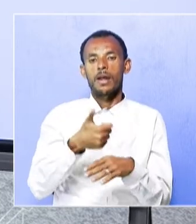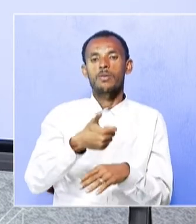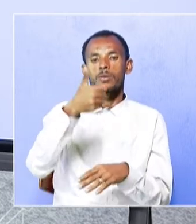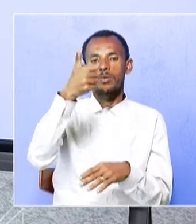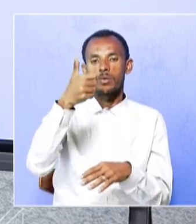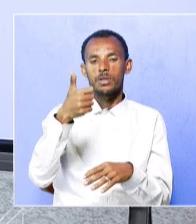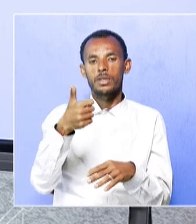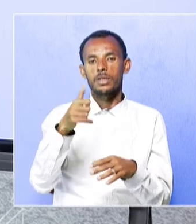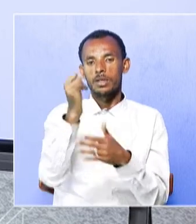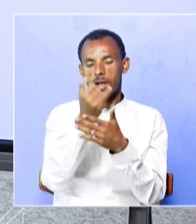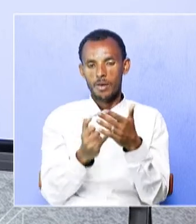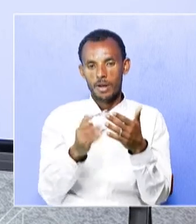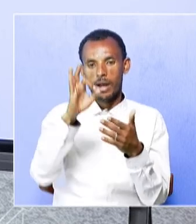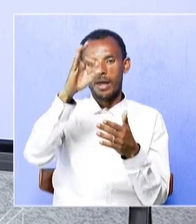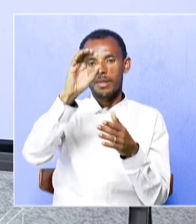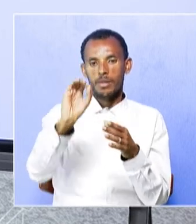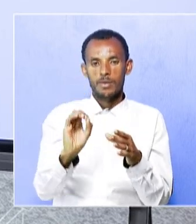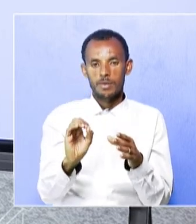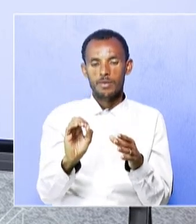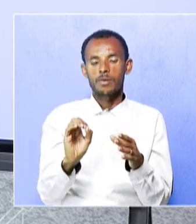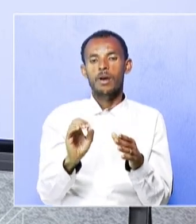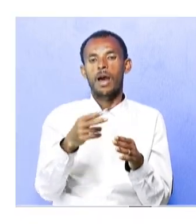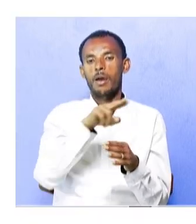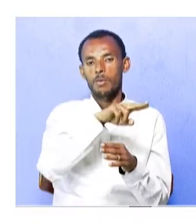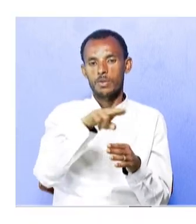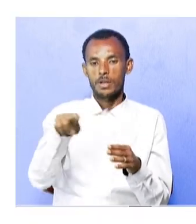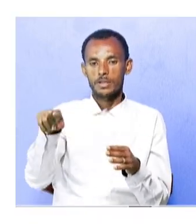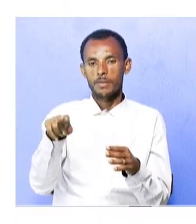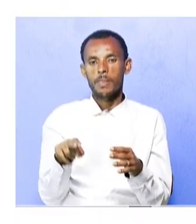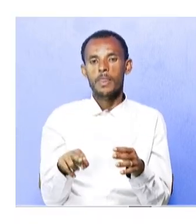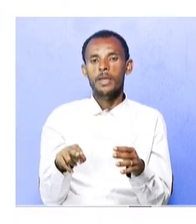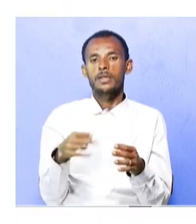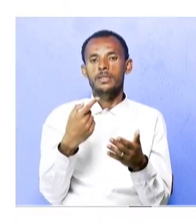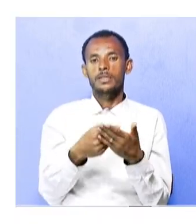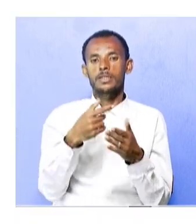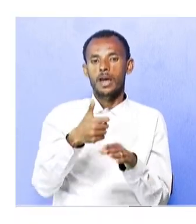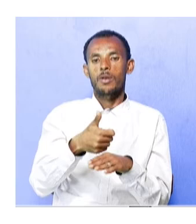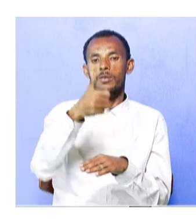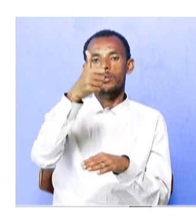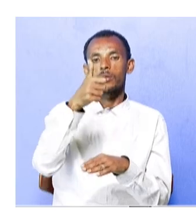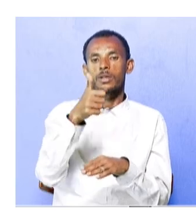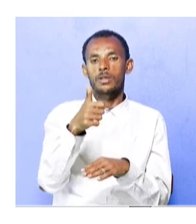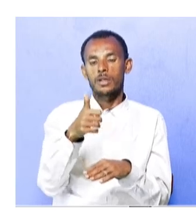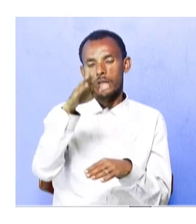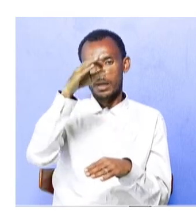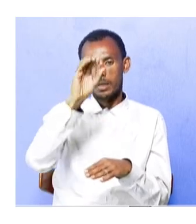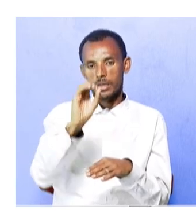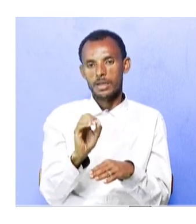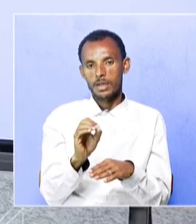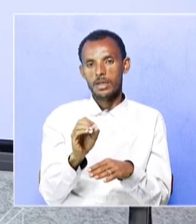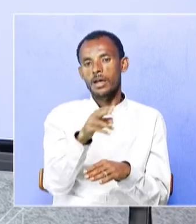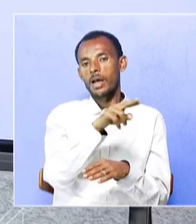drawn from 90 degree to the hypotenuse. Okay, say this is an altitude drawn from 90 degree to